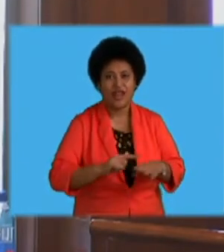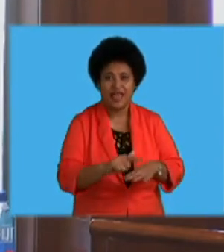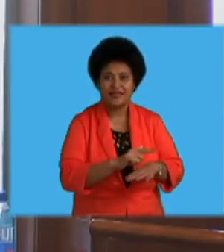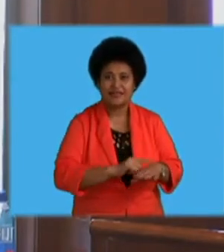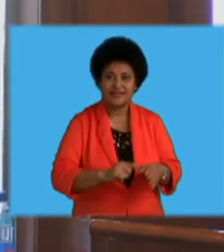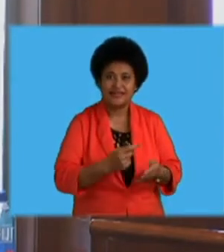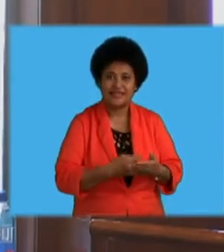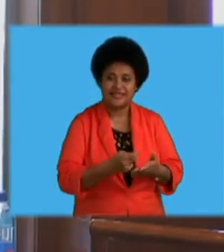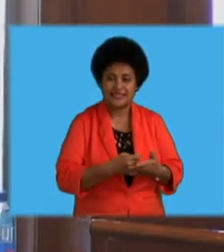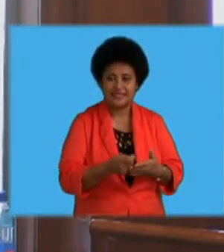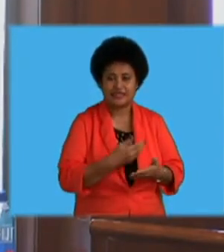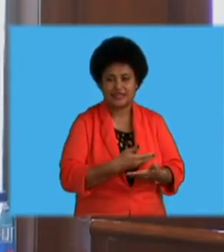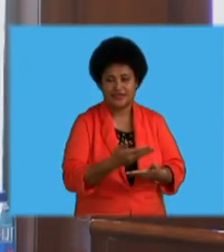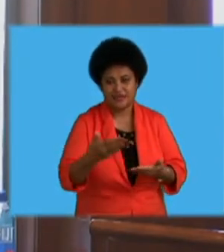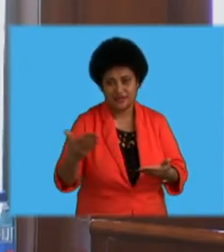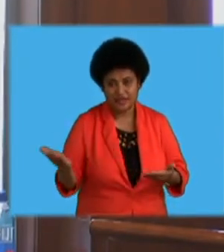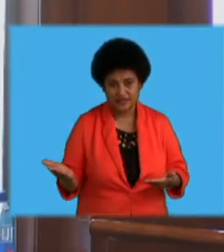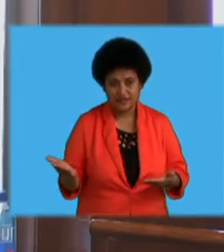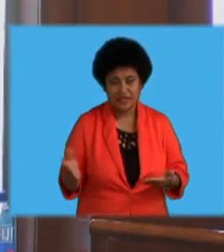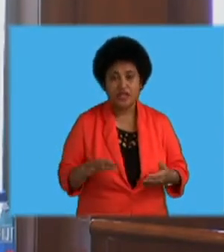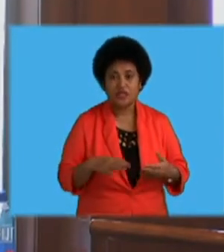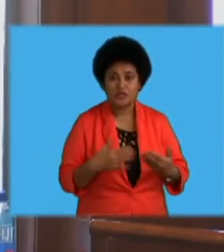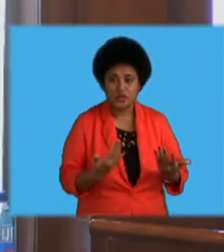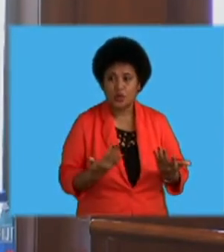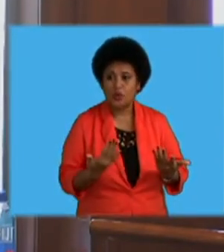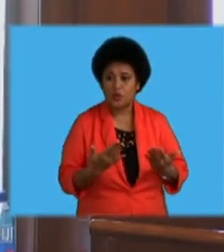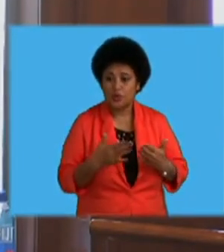at this stage, slowly,